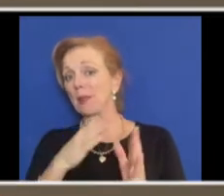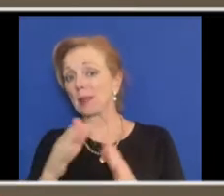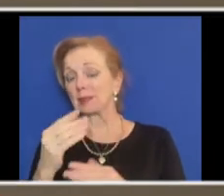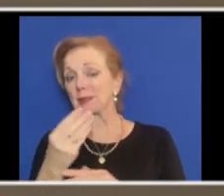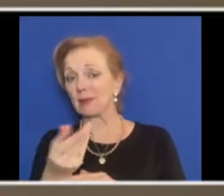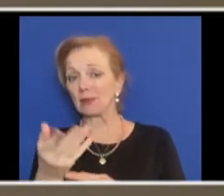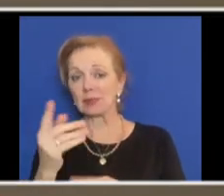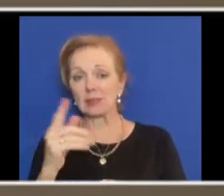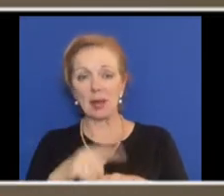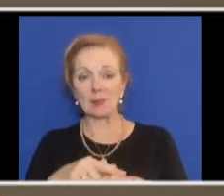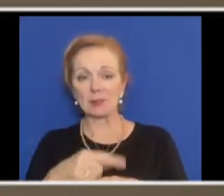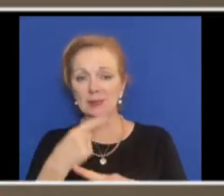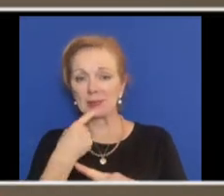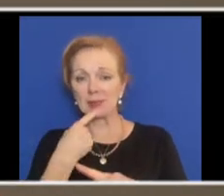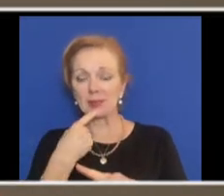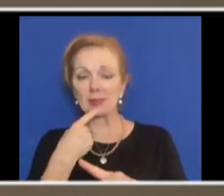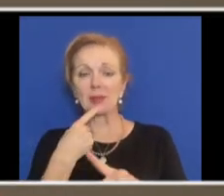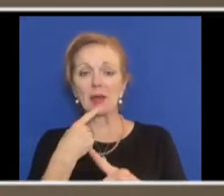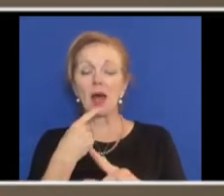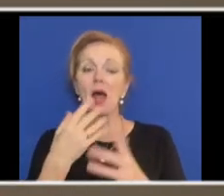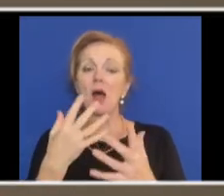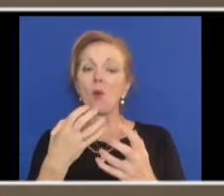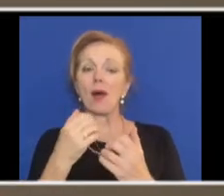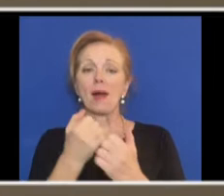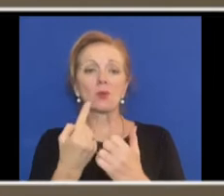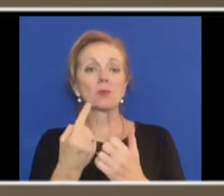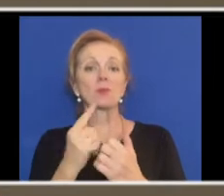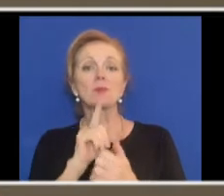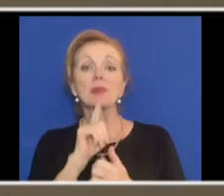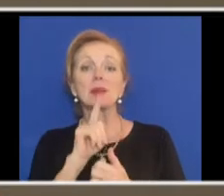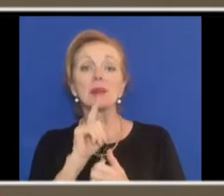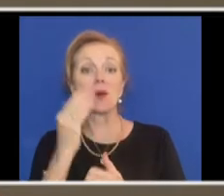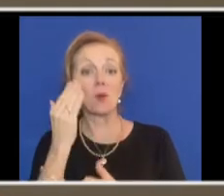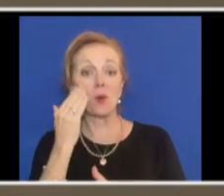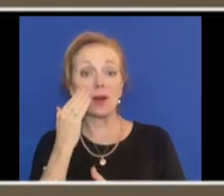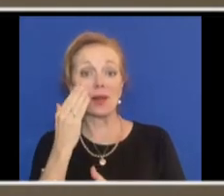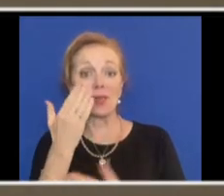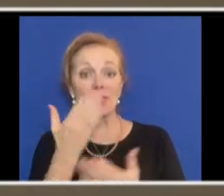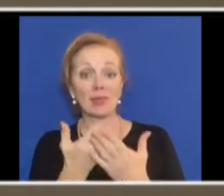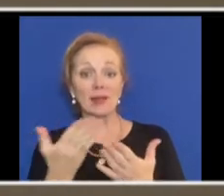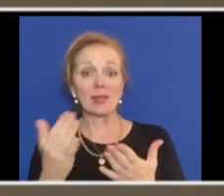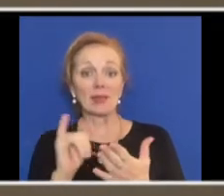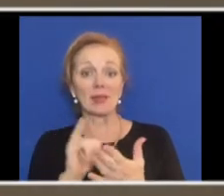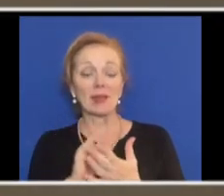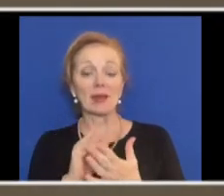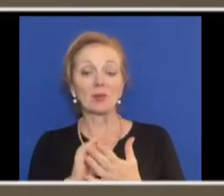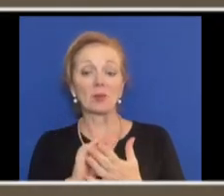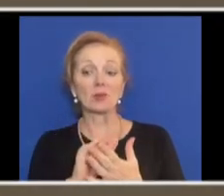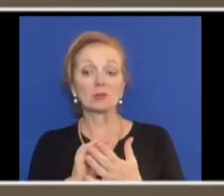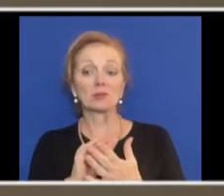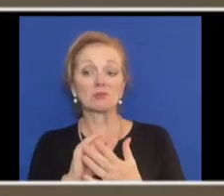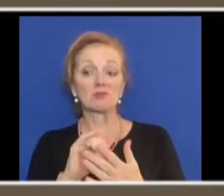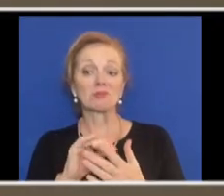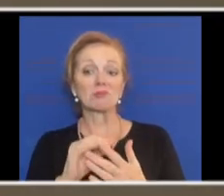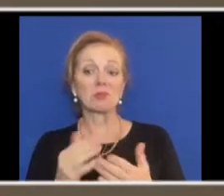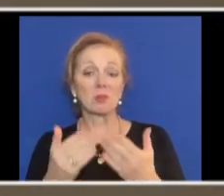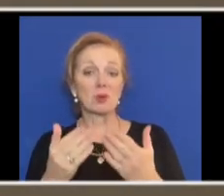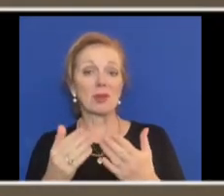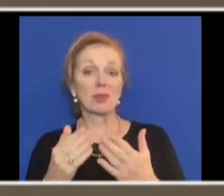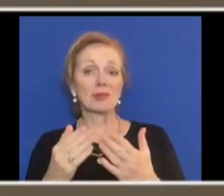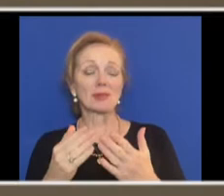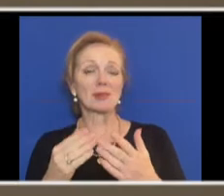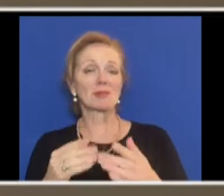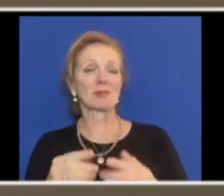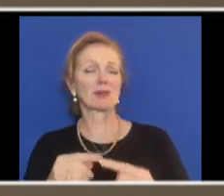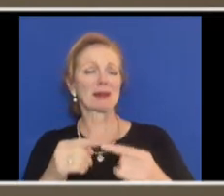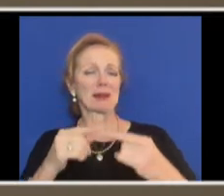you kind of championed it yet I just want everyone to be aware the things that were espoused were the exact opposite of what was put in